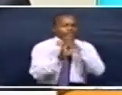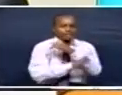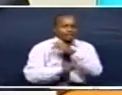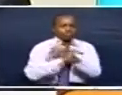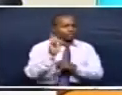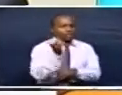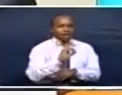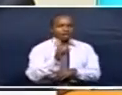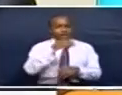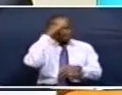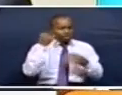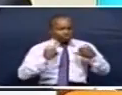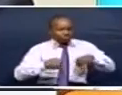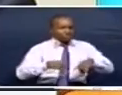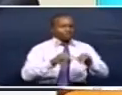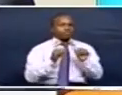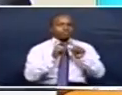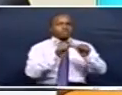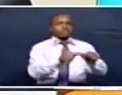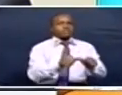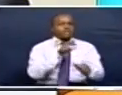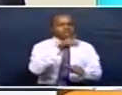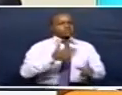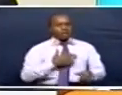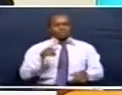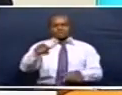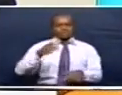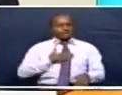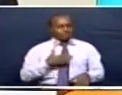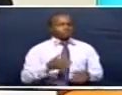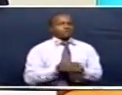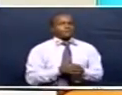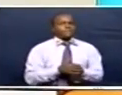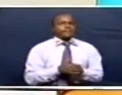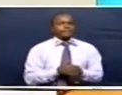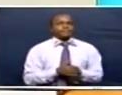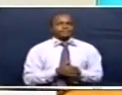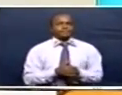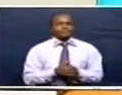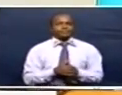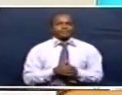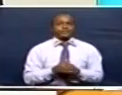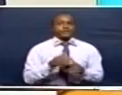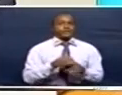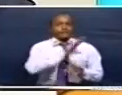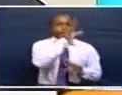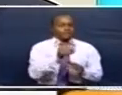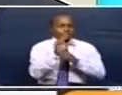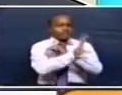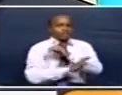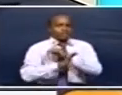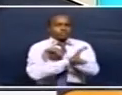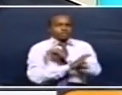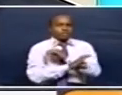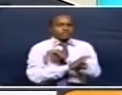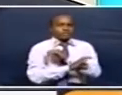of trying to sustain who you invite, no you invite, and then we have no country to live in. African countries are laughed